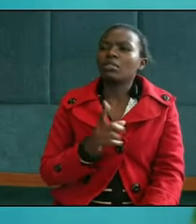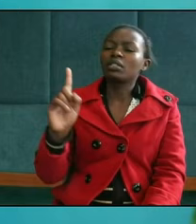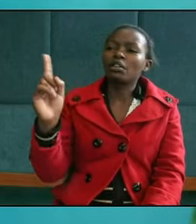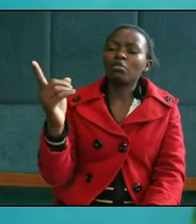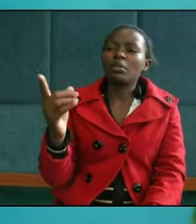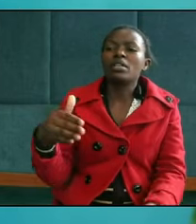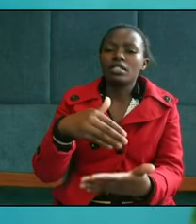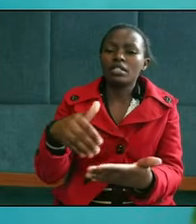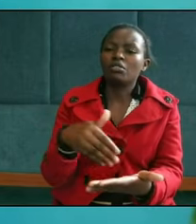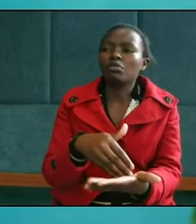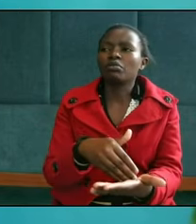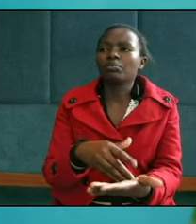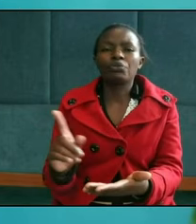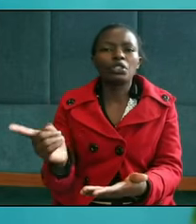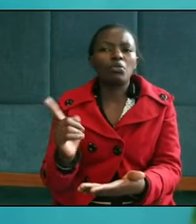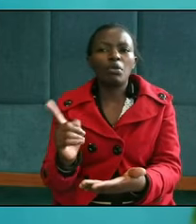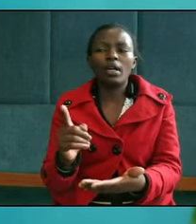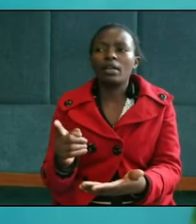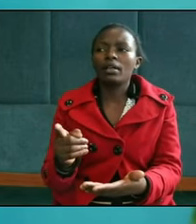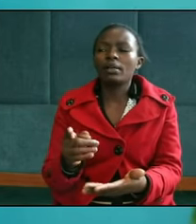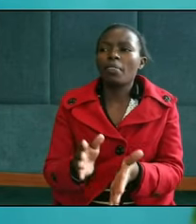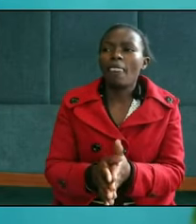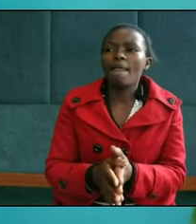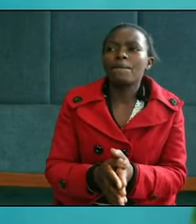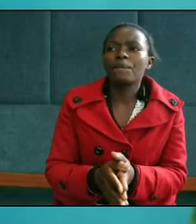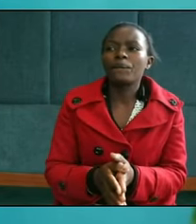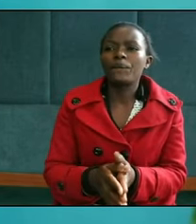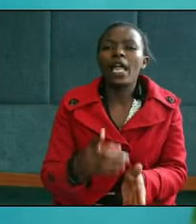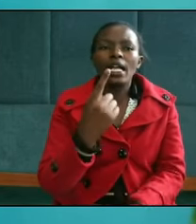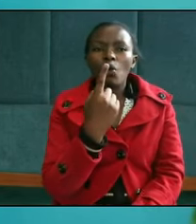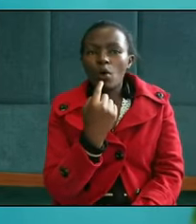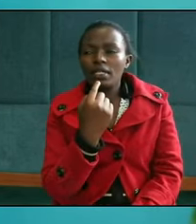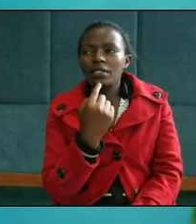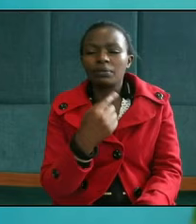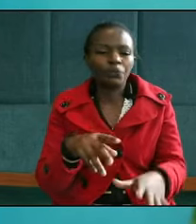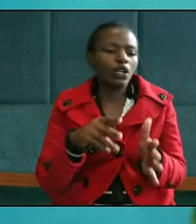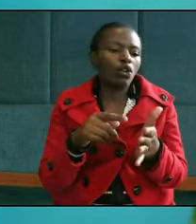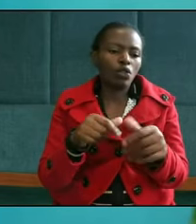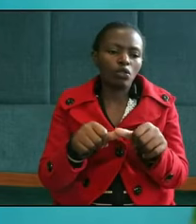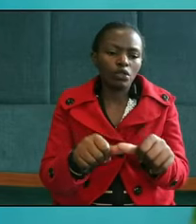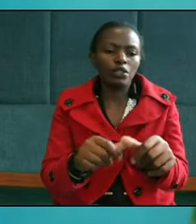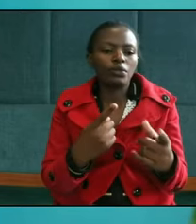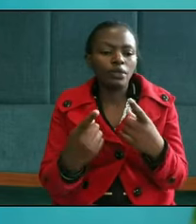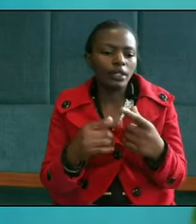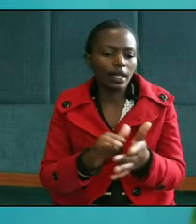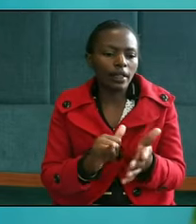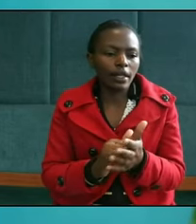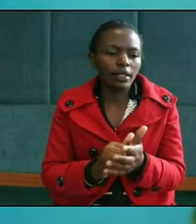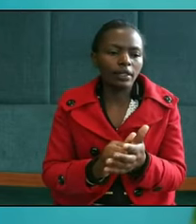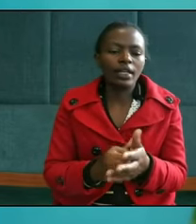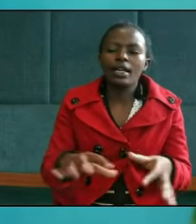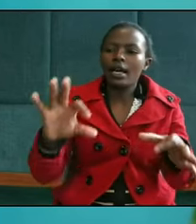standing? She continues to say, "But unless the members of God's church today have